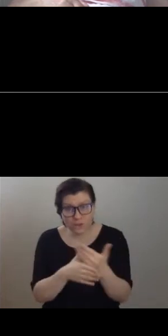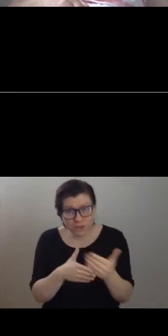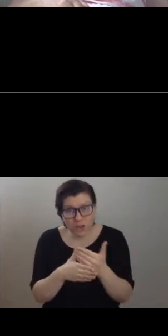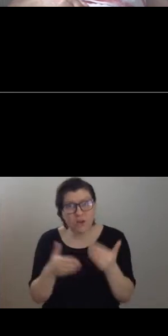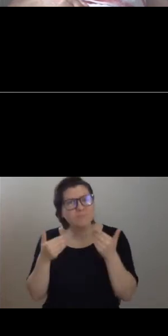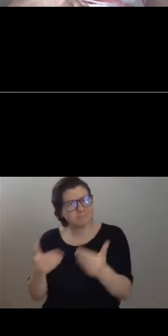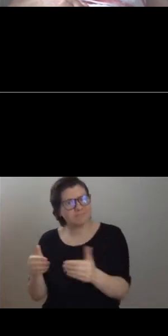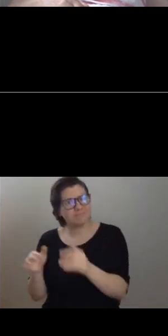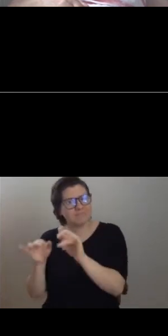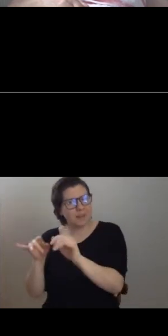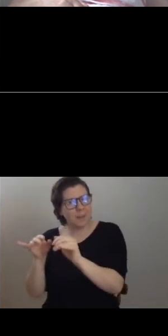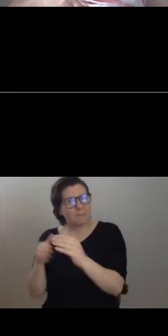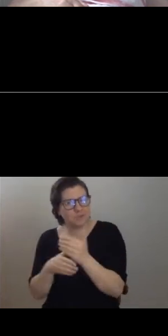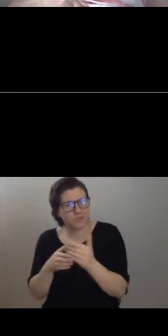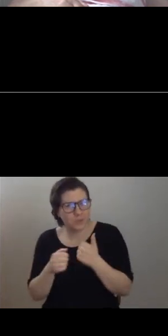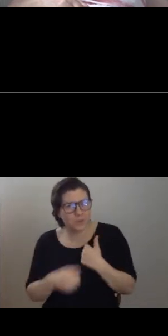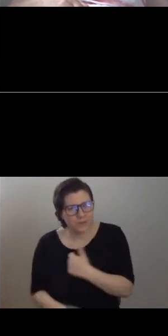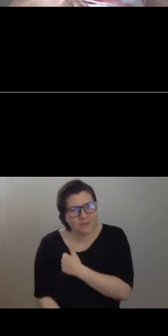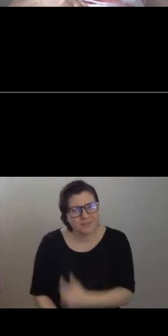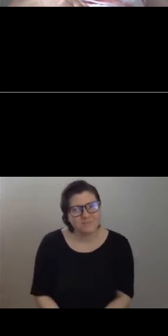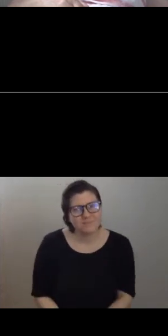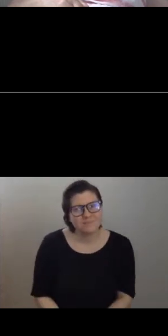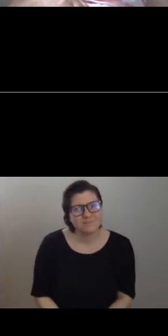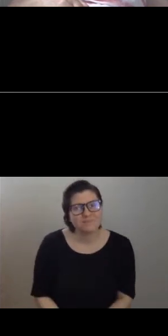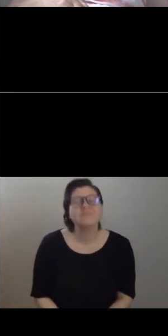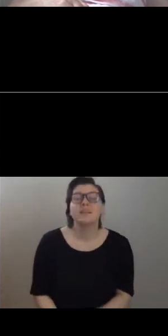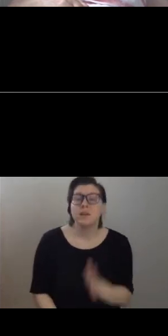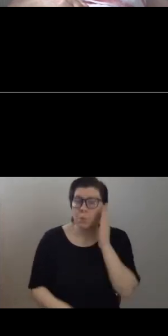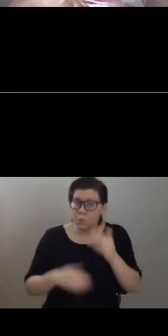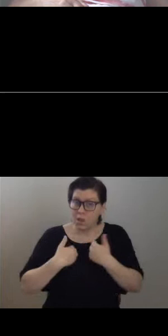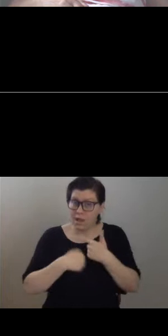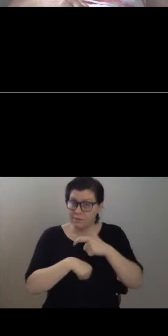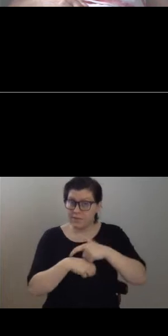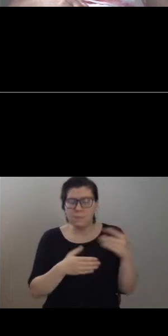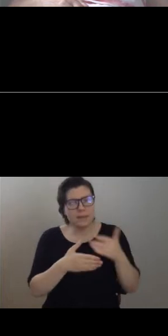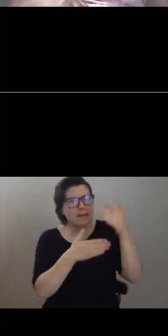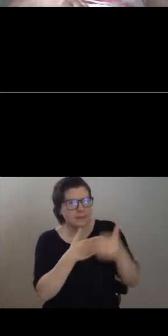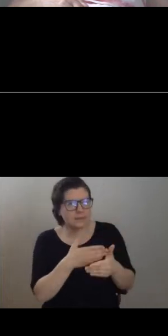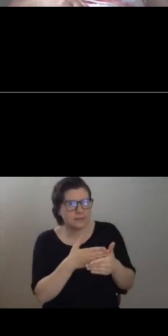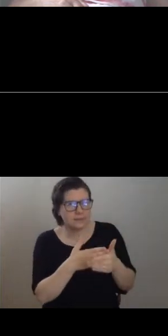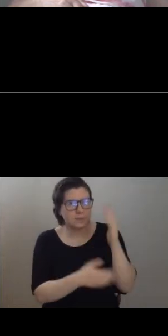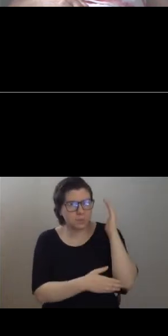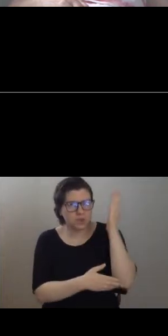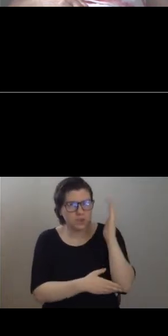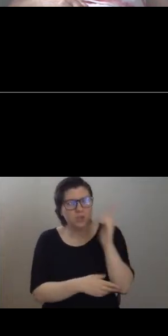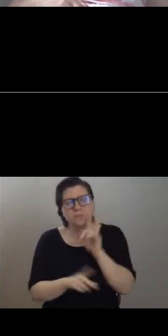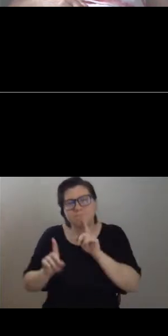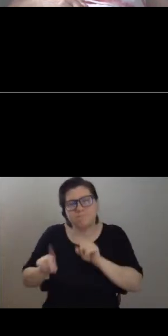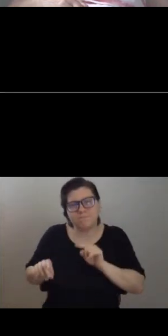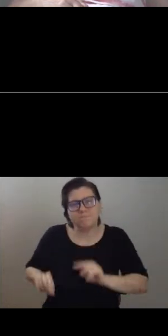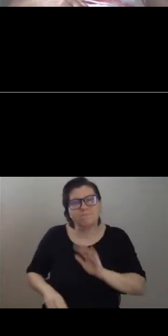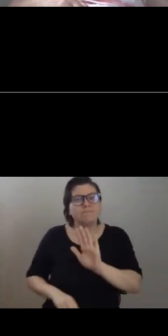today. We will allow time at the end of the presentation for your questions.